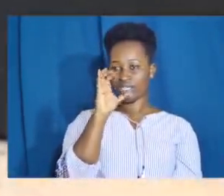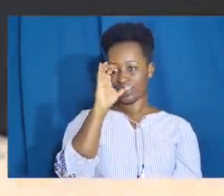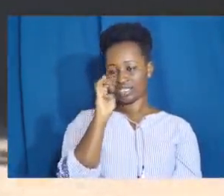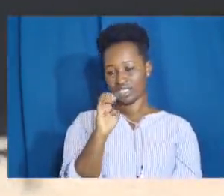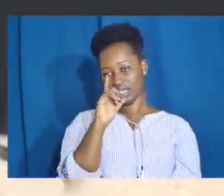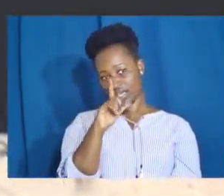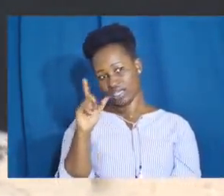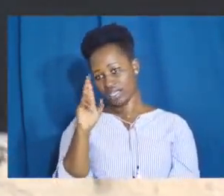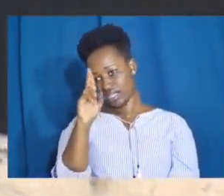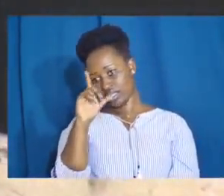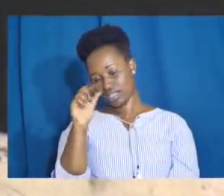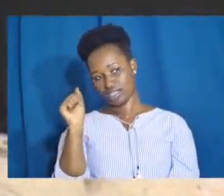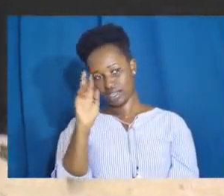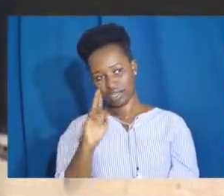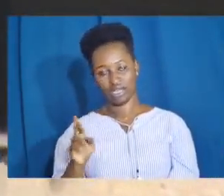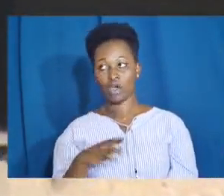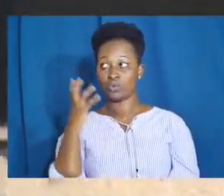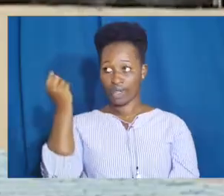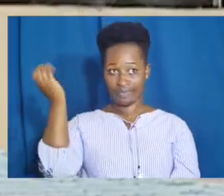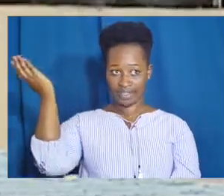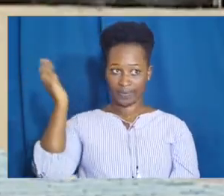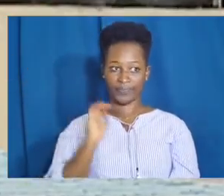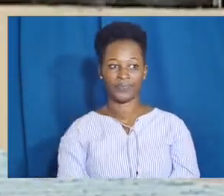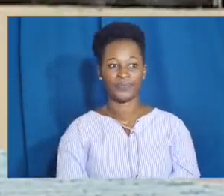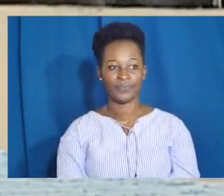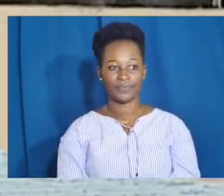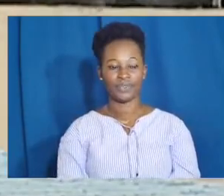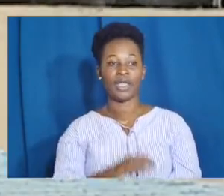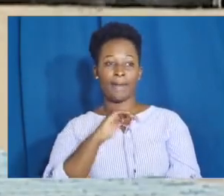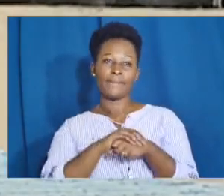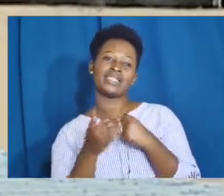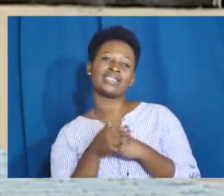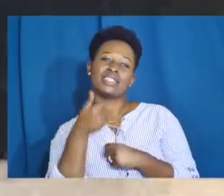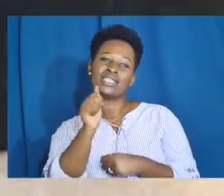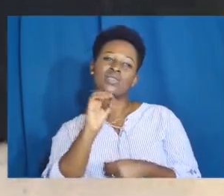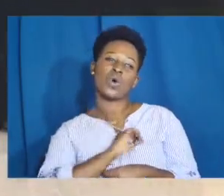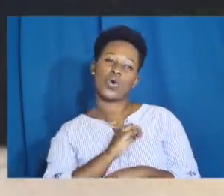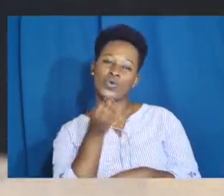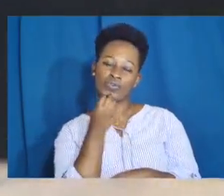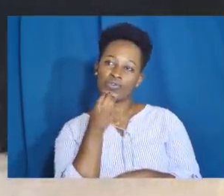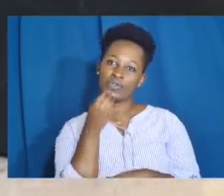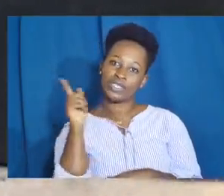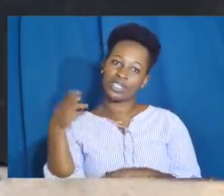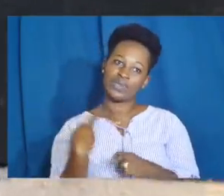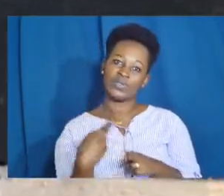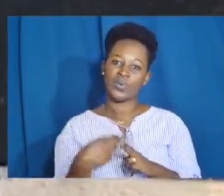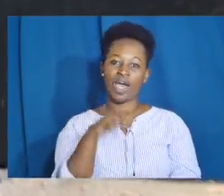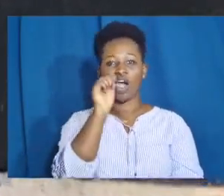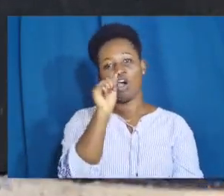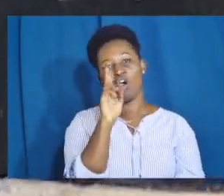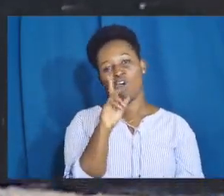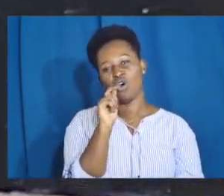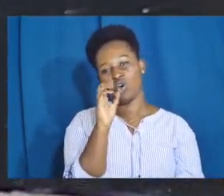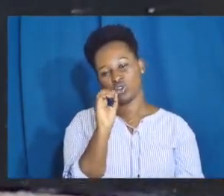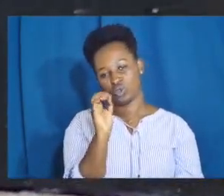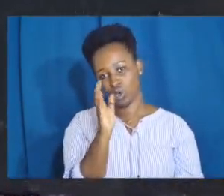If you see here, we have it here. Makes its own food. That means it is